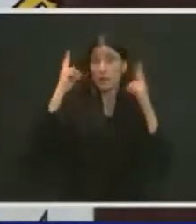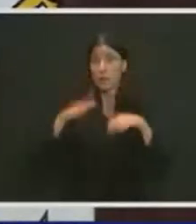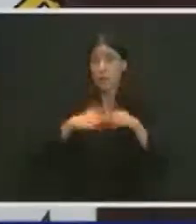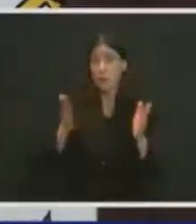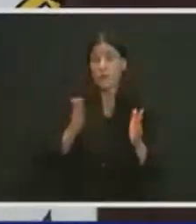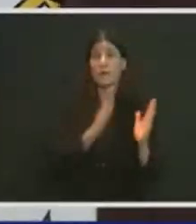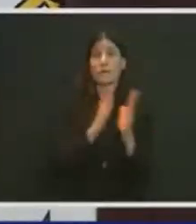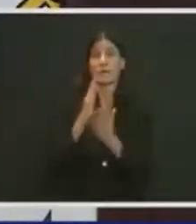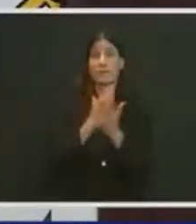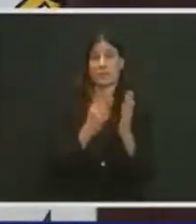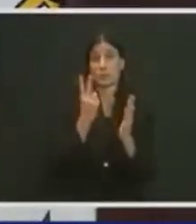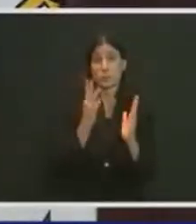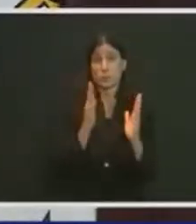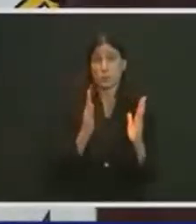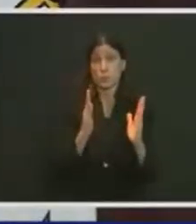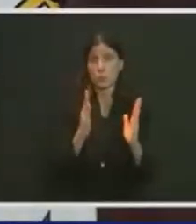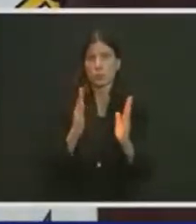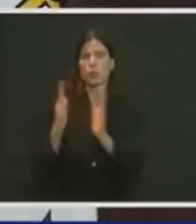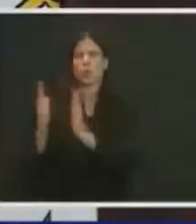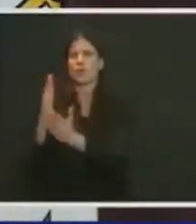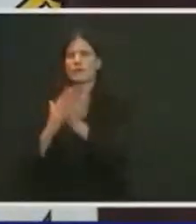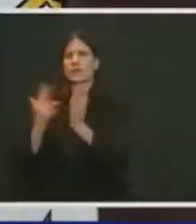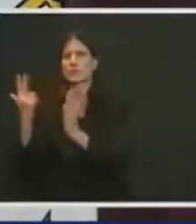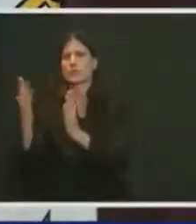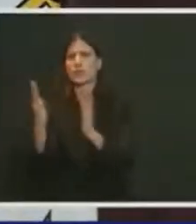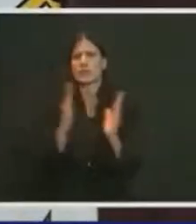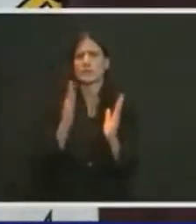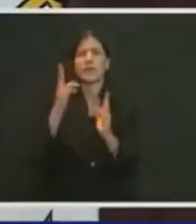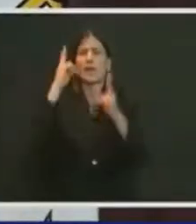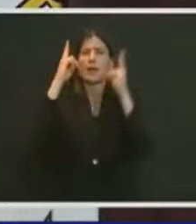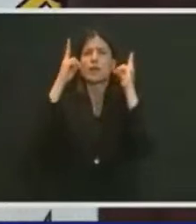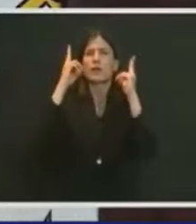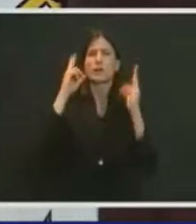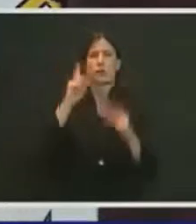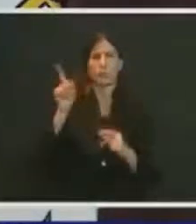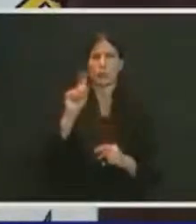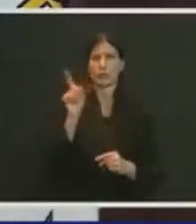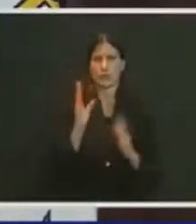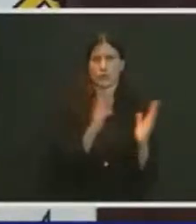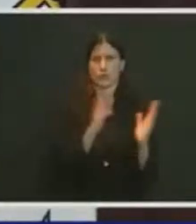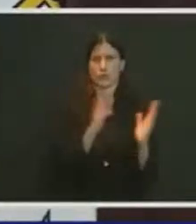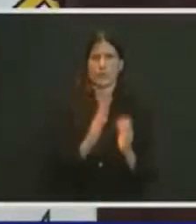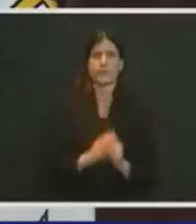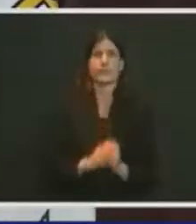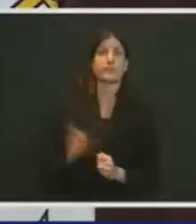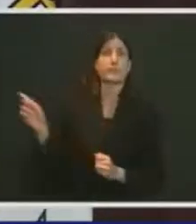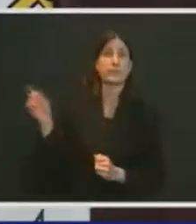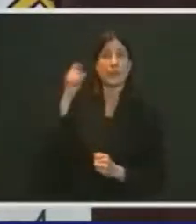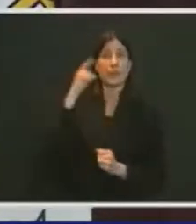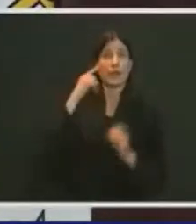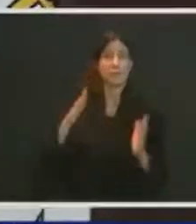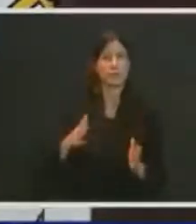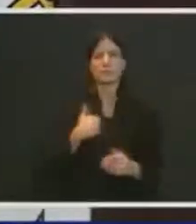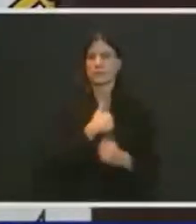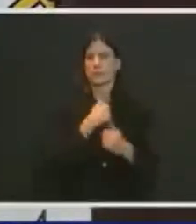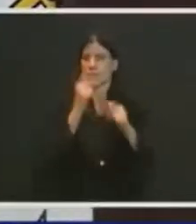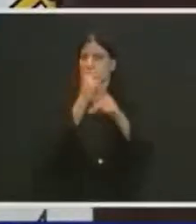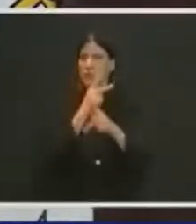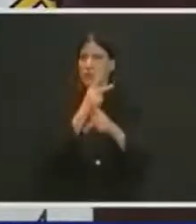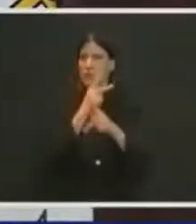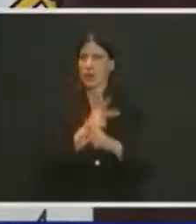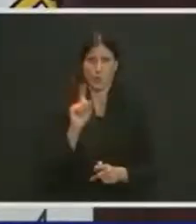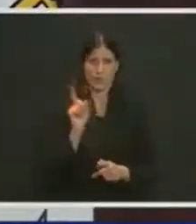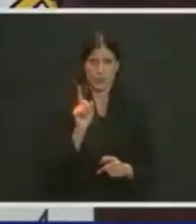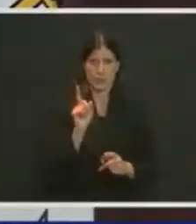2? And what restrictions can owners see? Yeah, we are trying to figure that out. We are, Stephen Pryor, the Commerce Secretary,